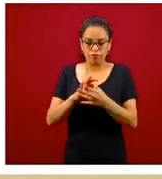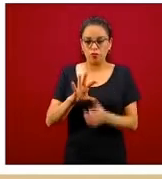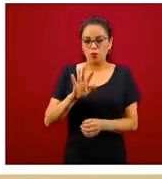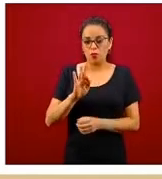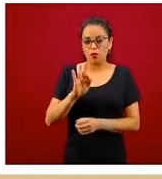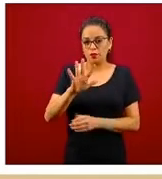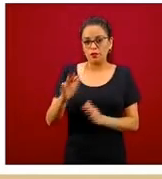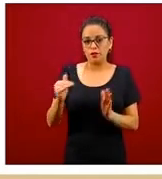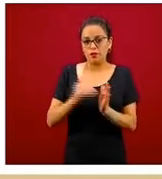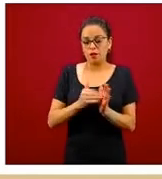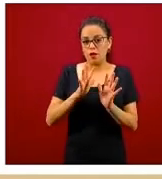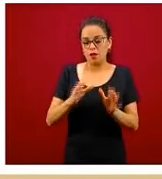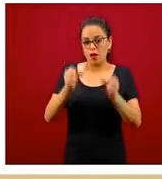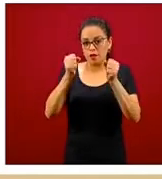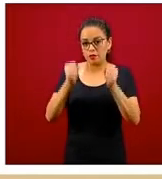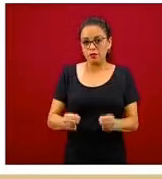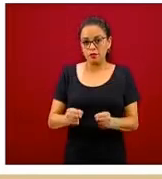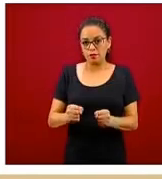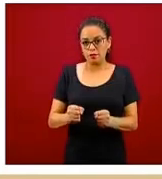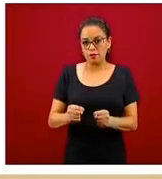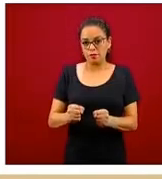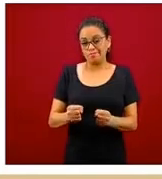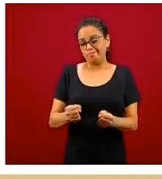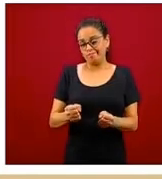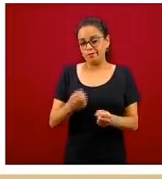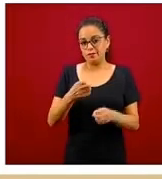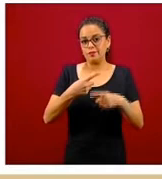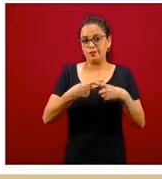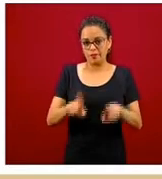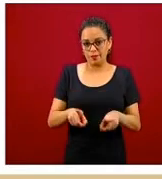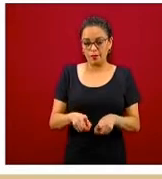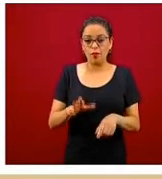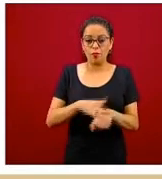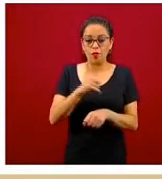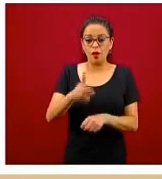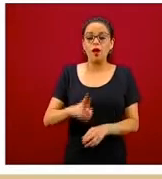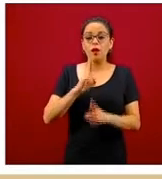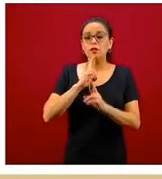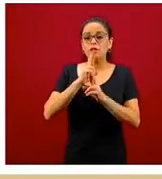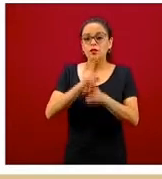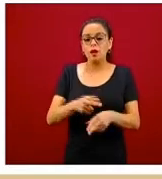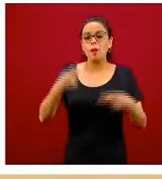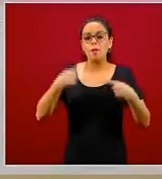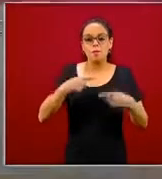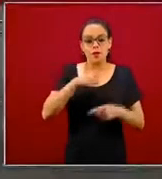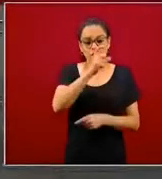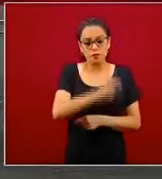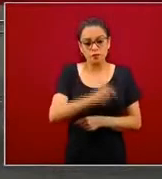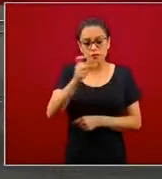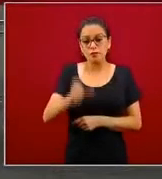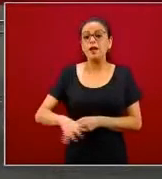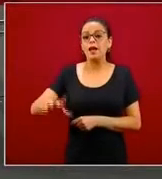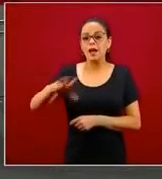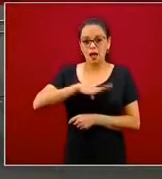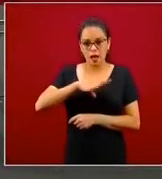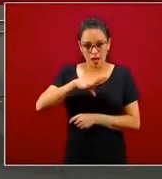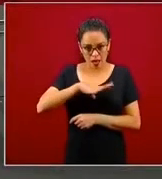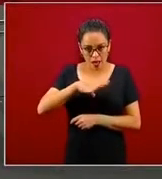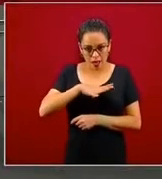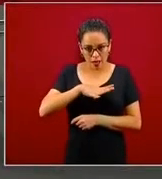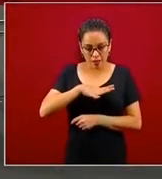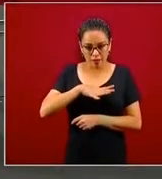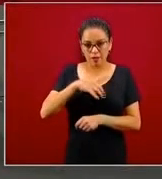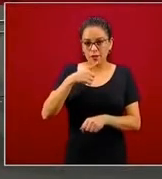16,450 results to the statistic of the 45,000 already confirmed cases, because in these results we have many people